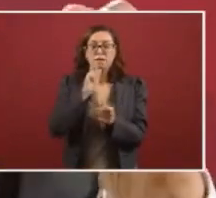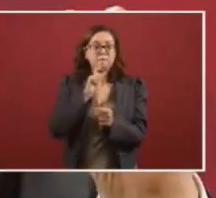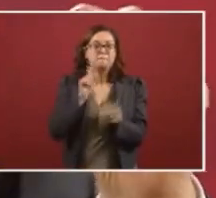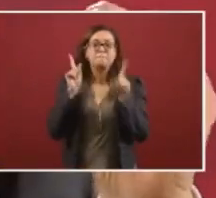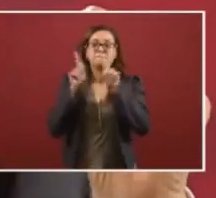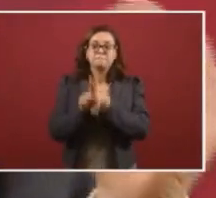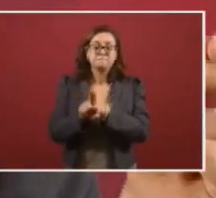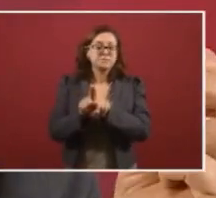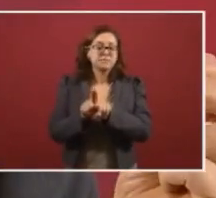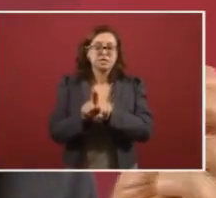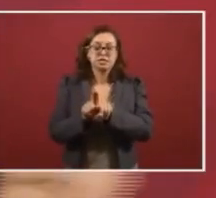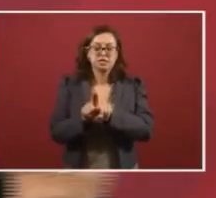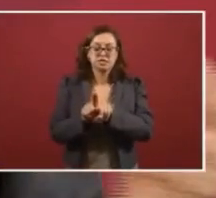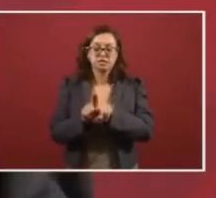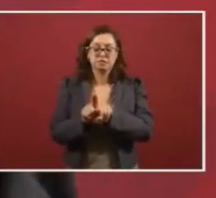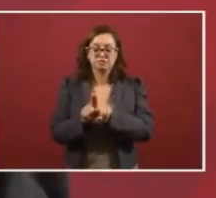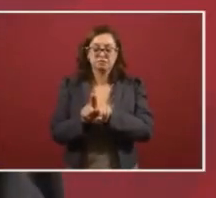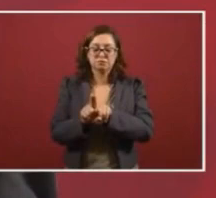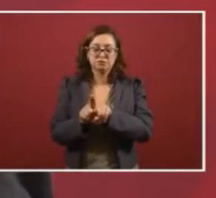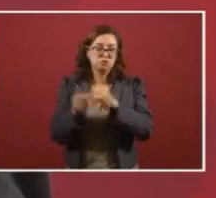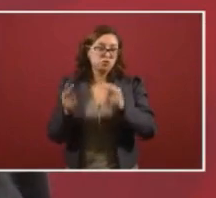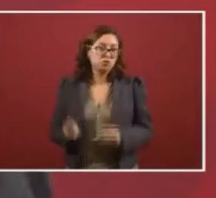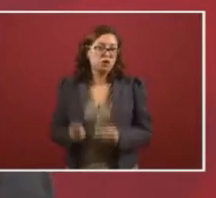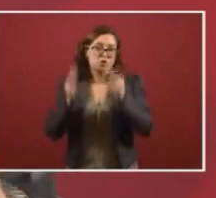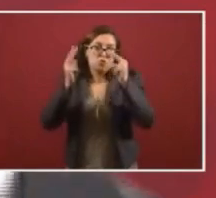and to take that tariff